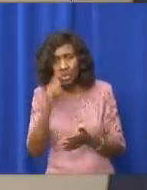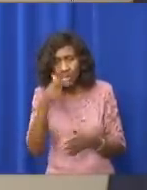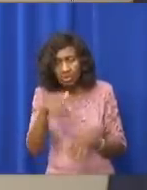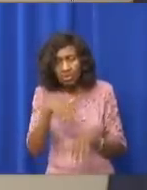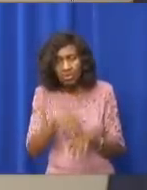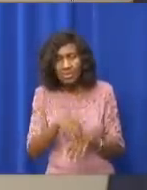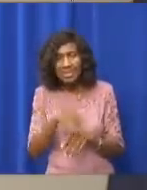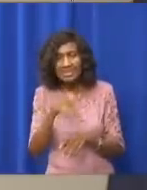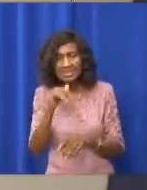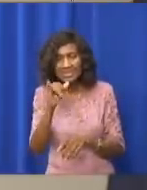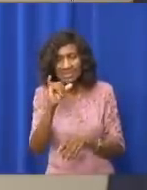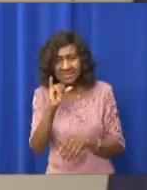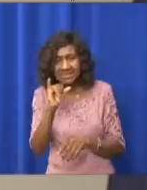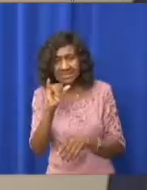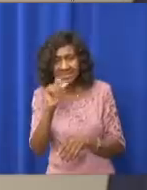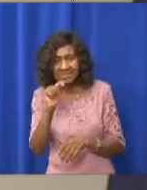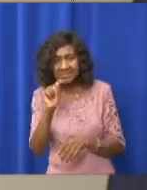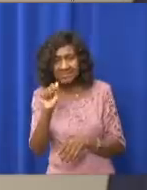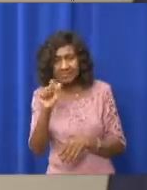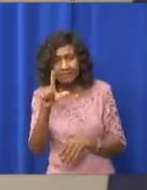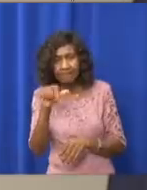yourself.